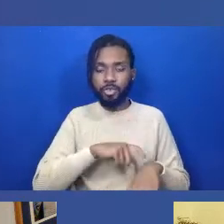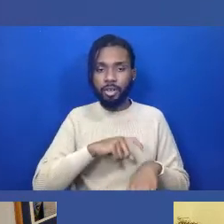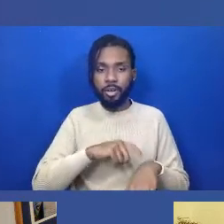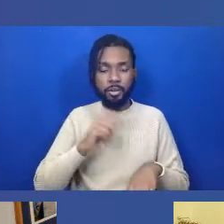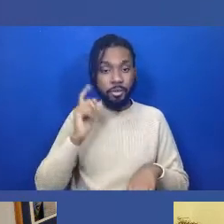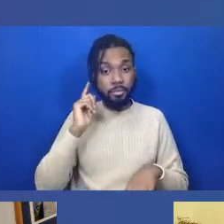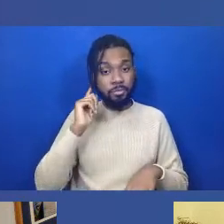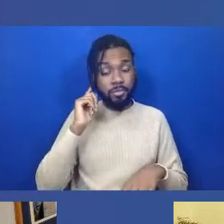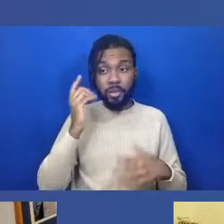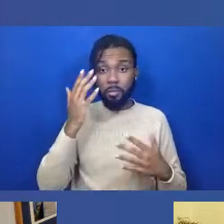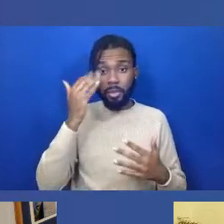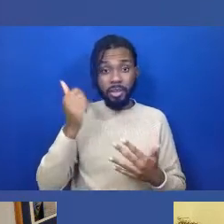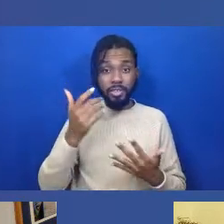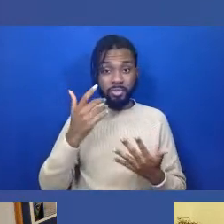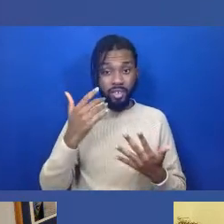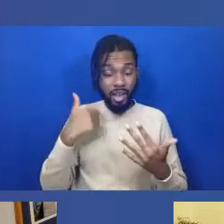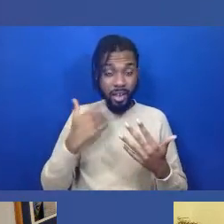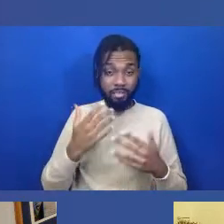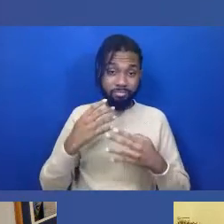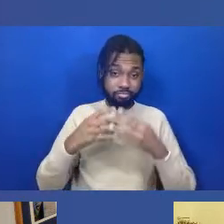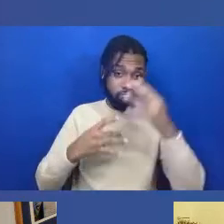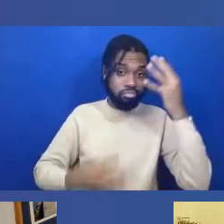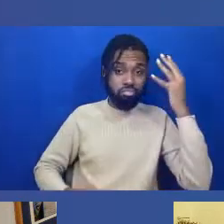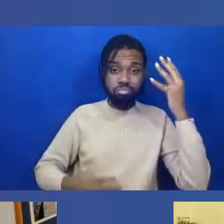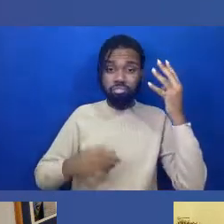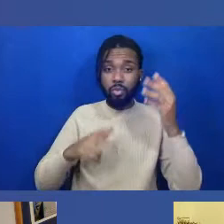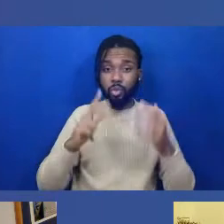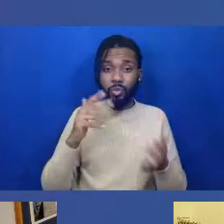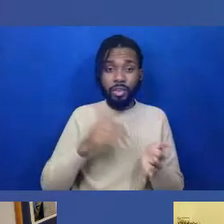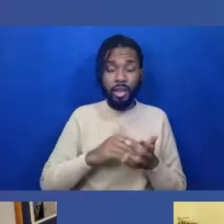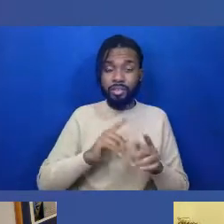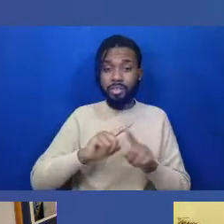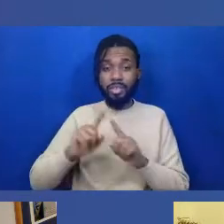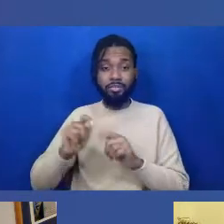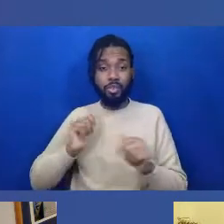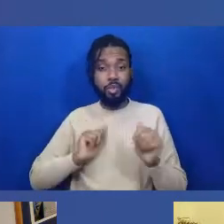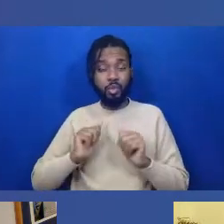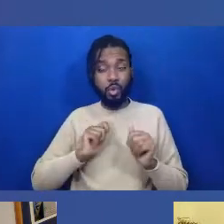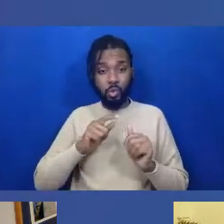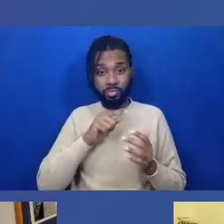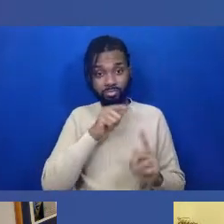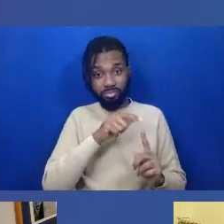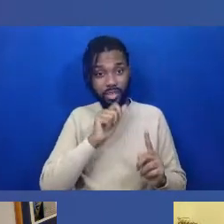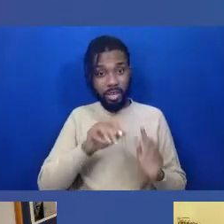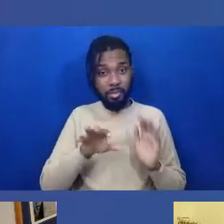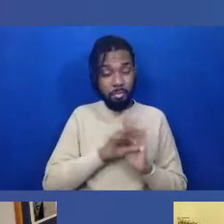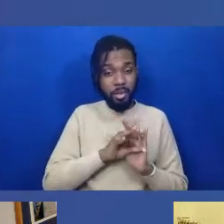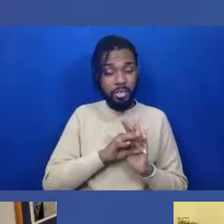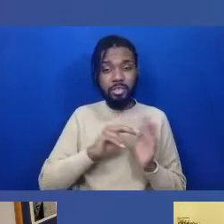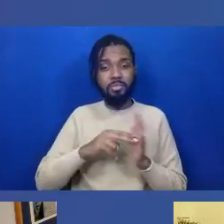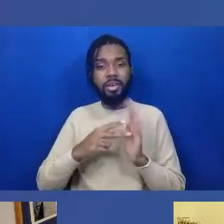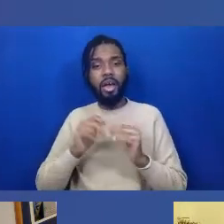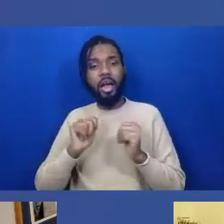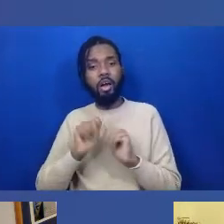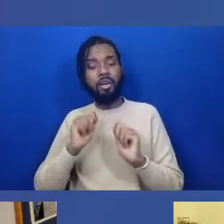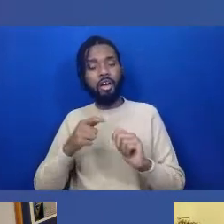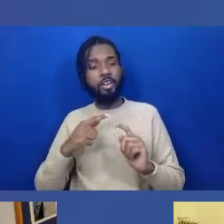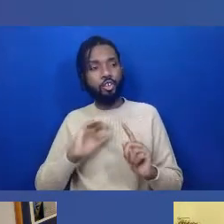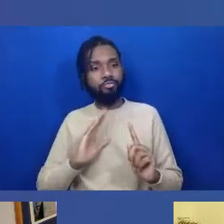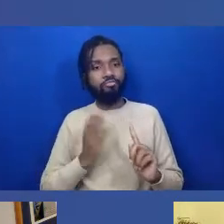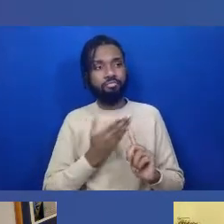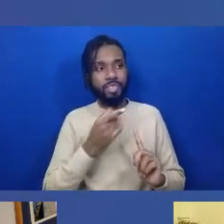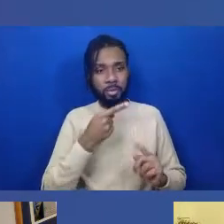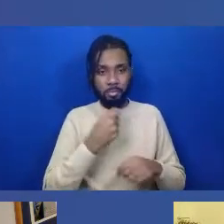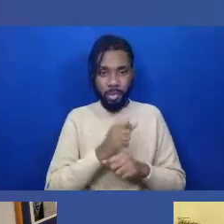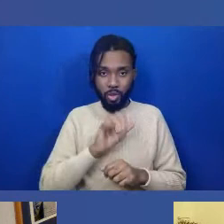3,000 works that they can be choosing from at any given time. So how do you make yours a priority for them? Part of that is